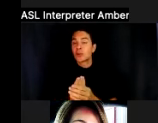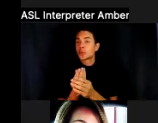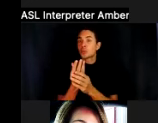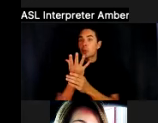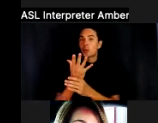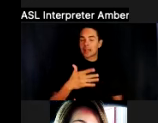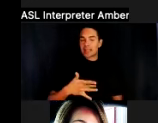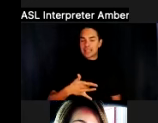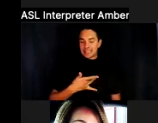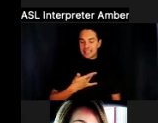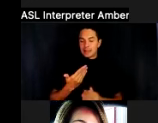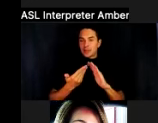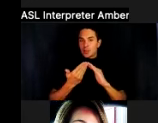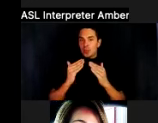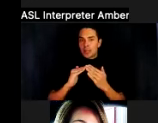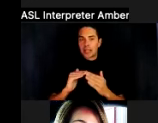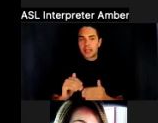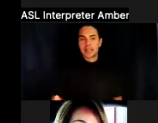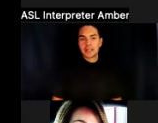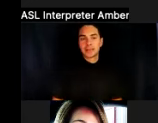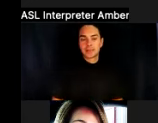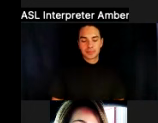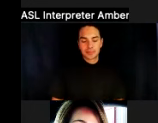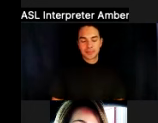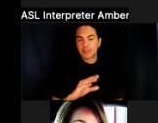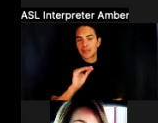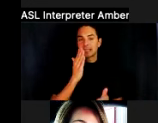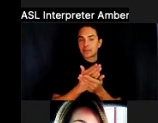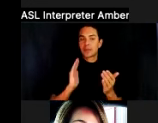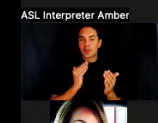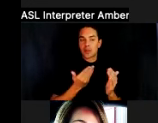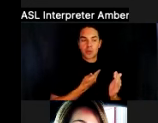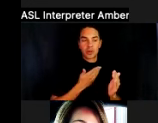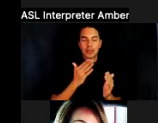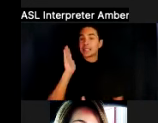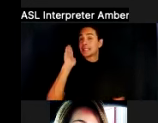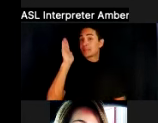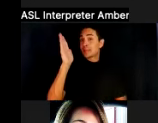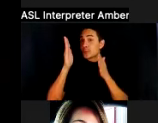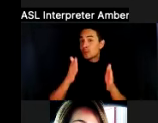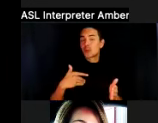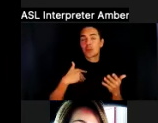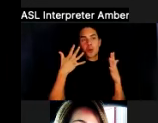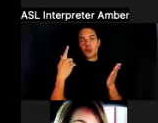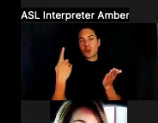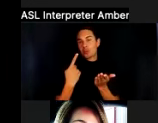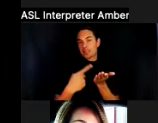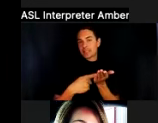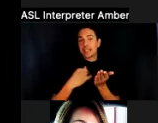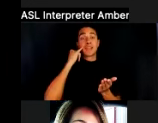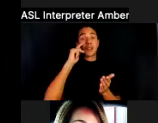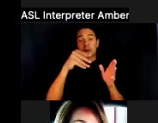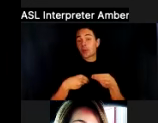community and some of our speaker notes, we always say, like, if you can provide